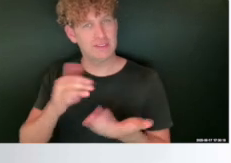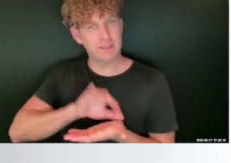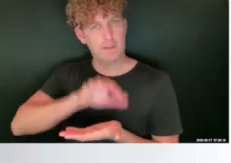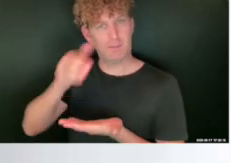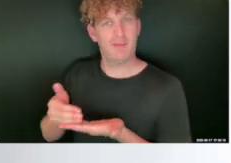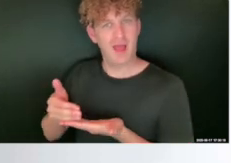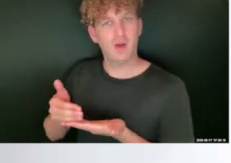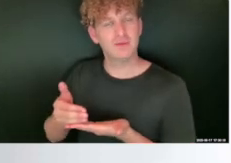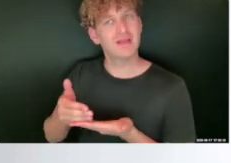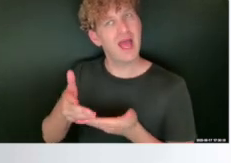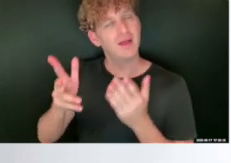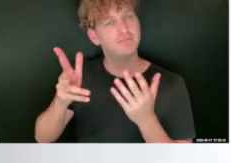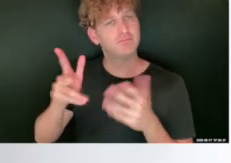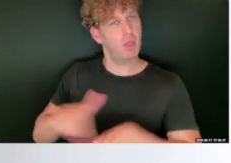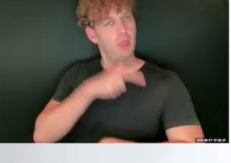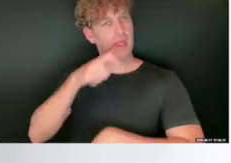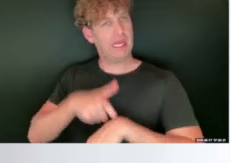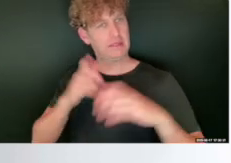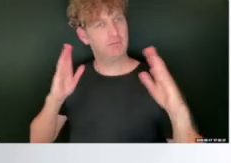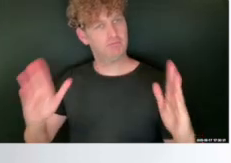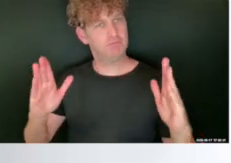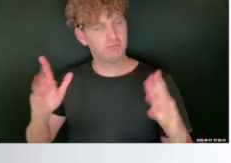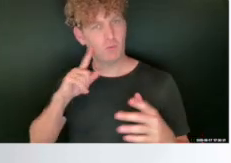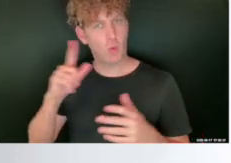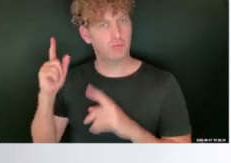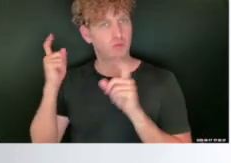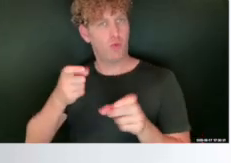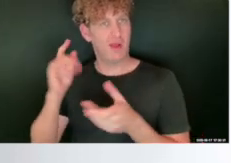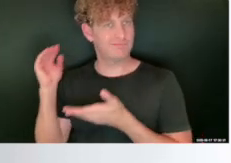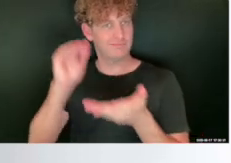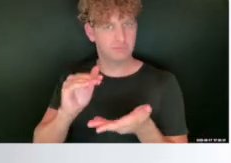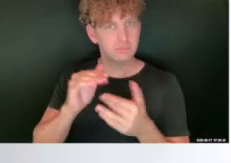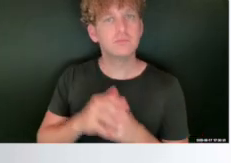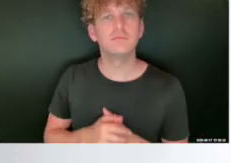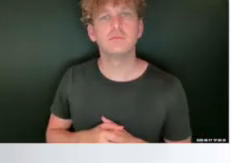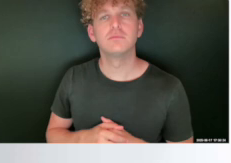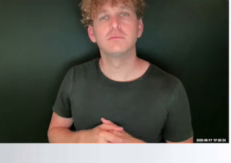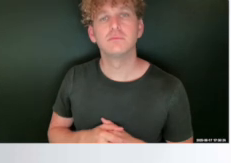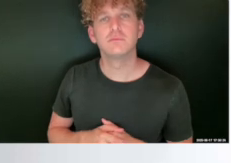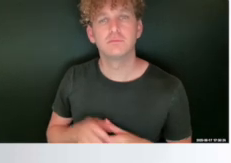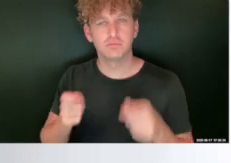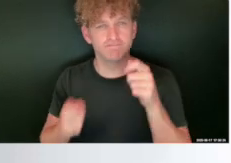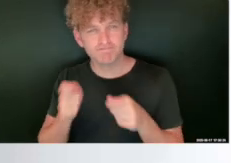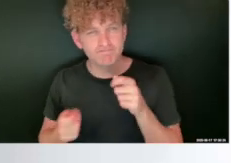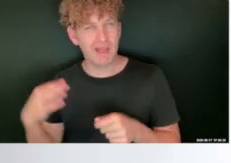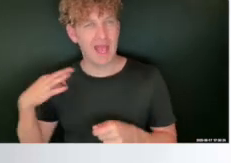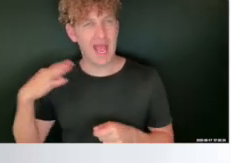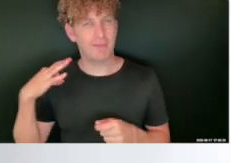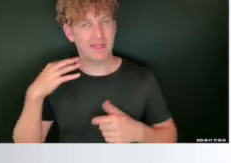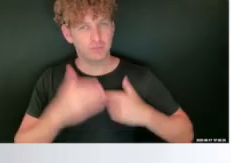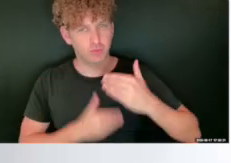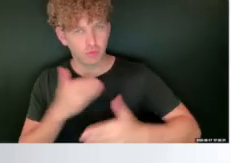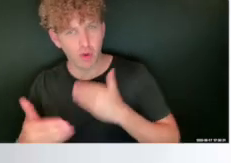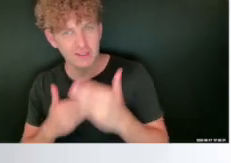prepared to launch in May of 2020. Each project featured strong partnerships with local